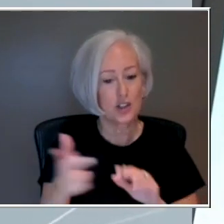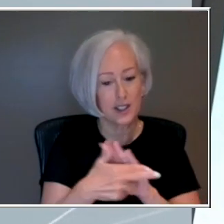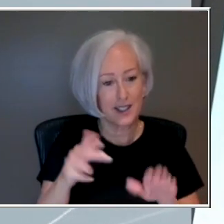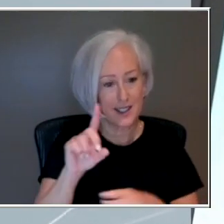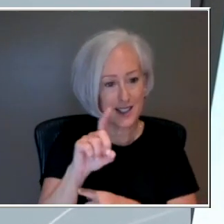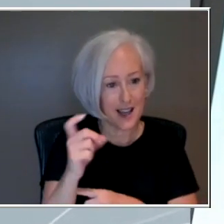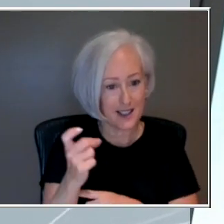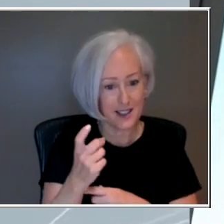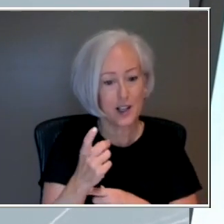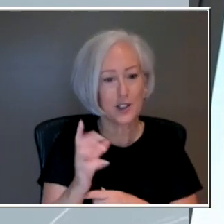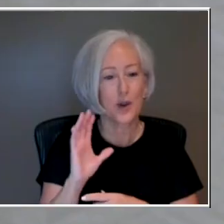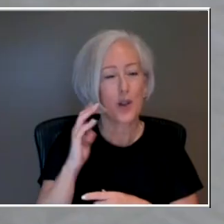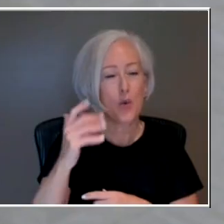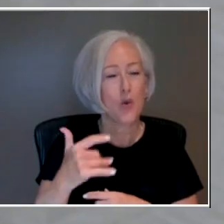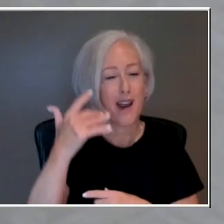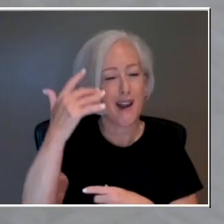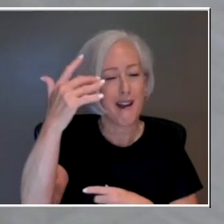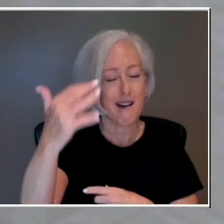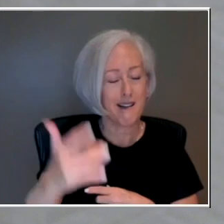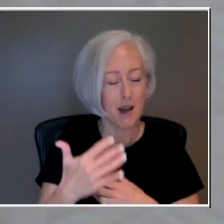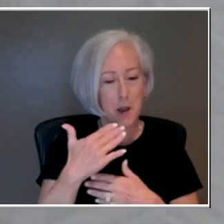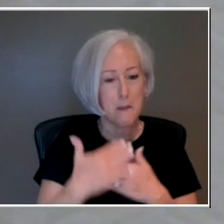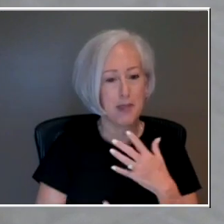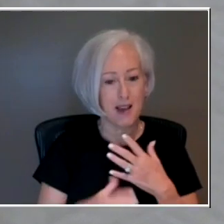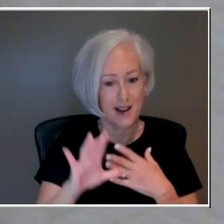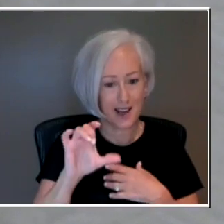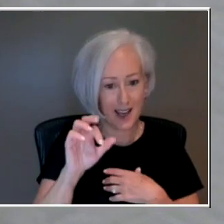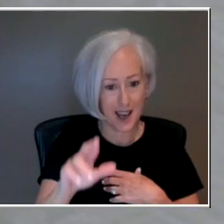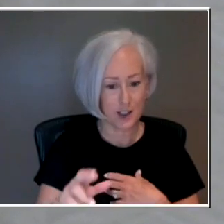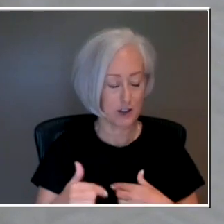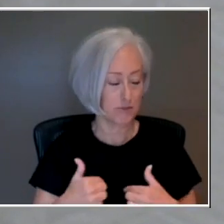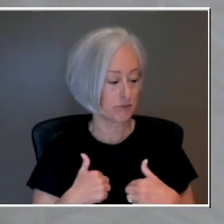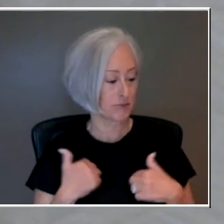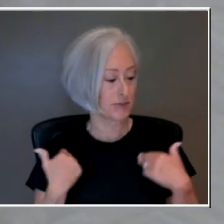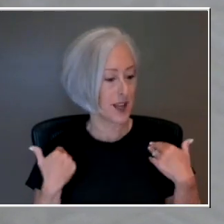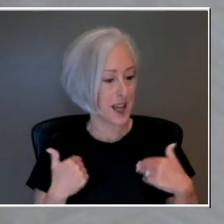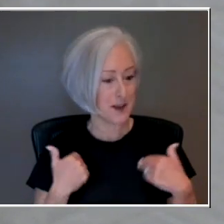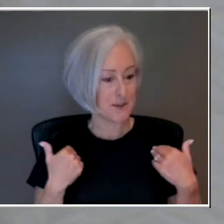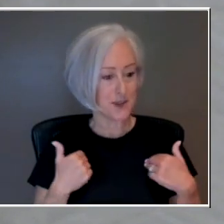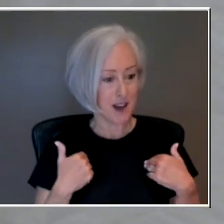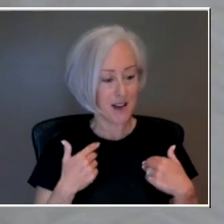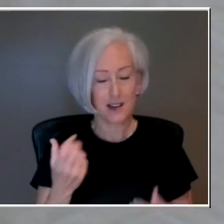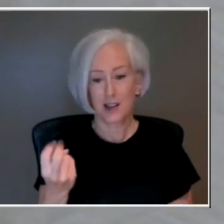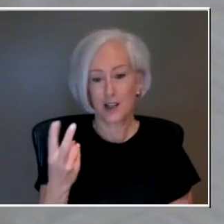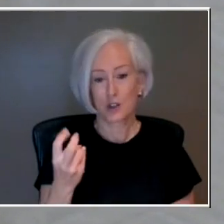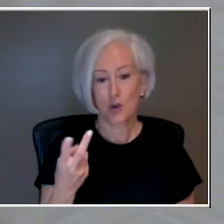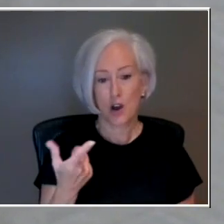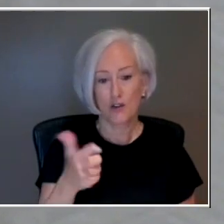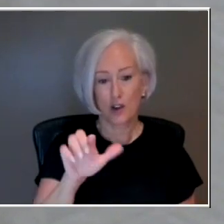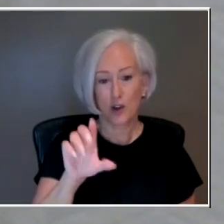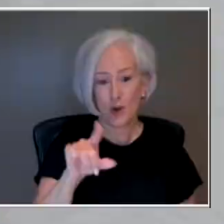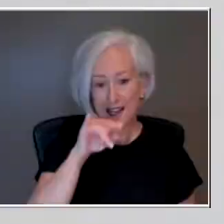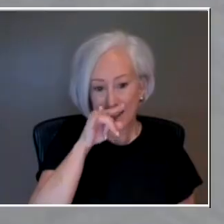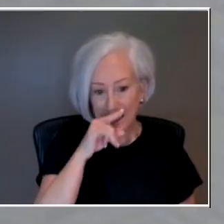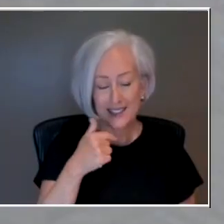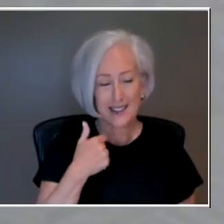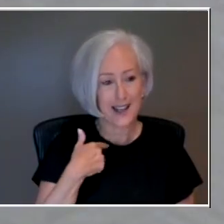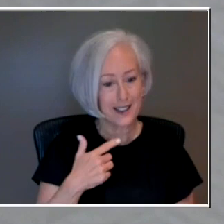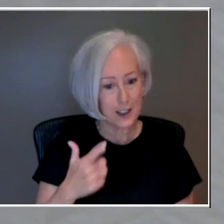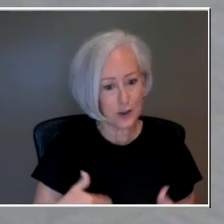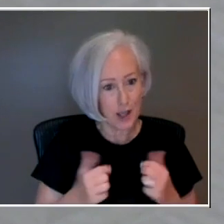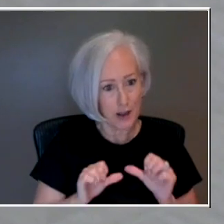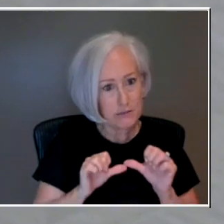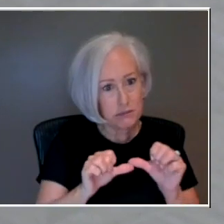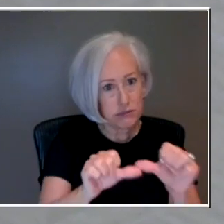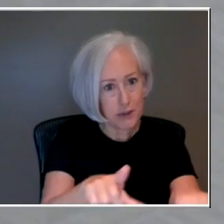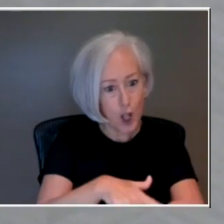transplant. I'm young. I have 12 grandkids. I gotta be around for a lot longer. They pulled up